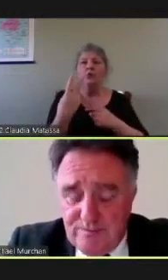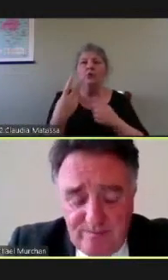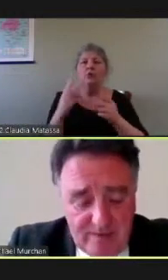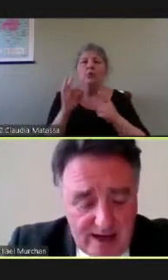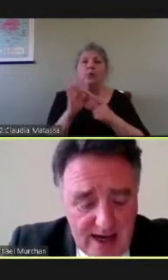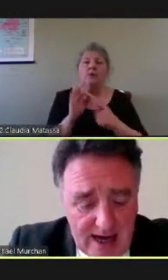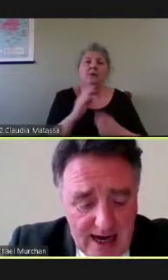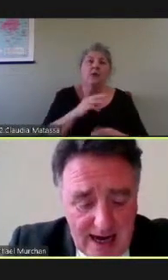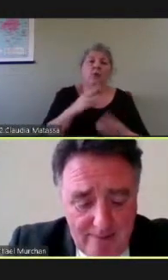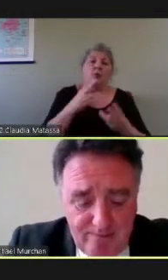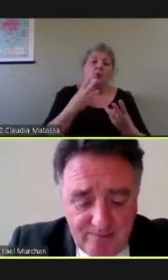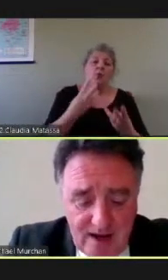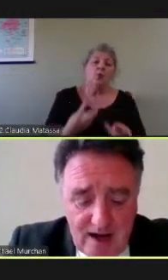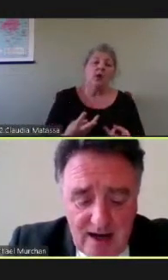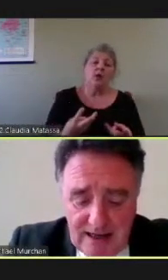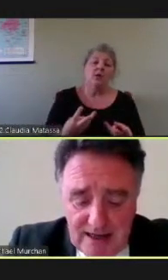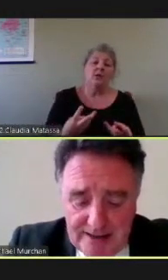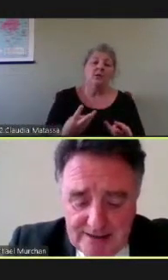to